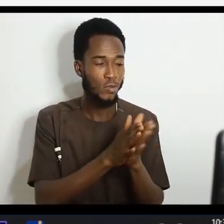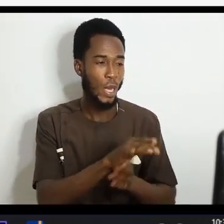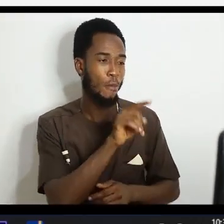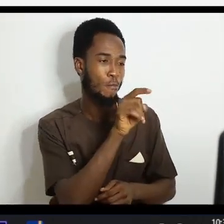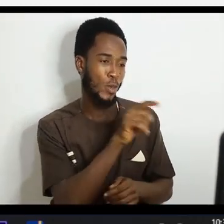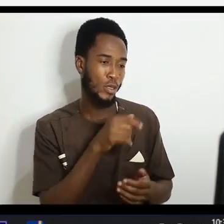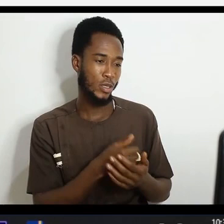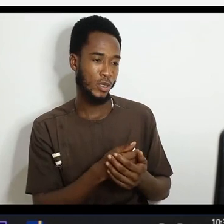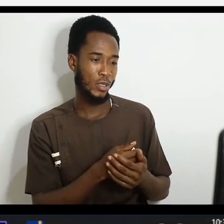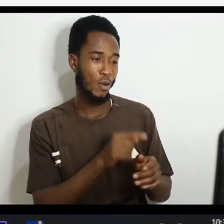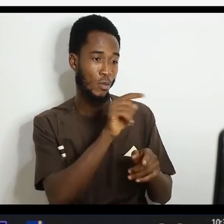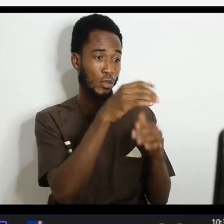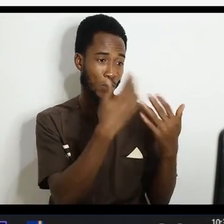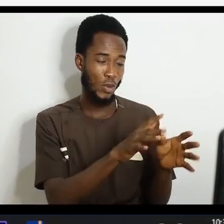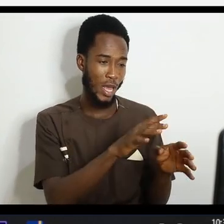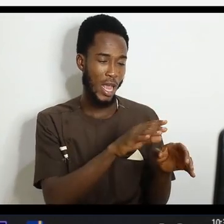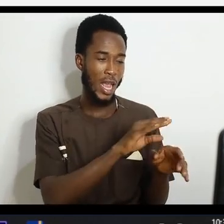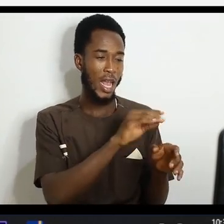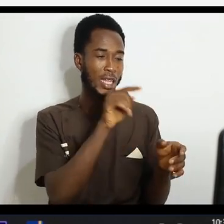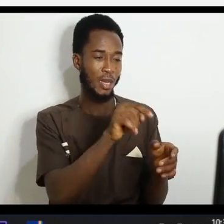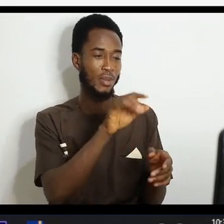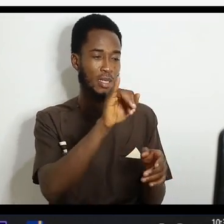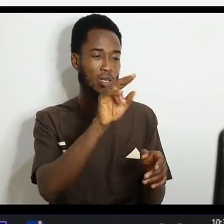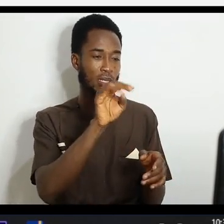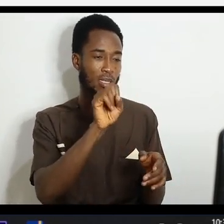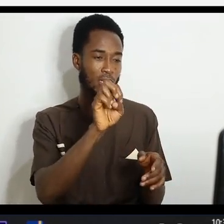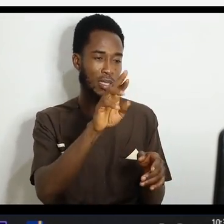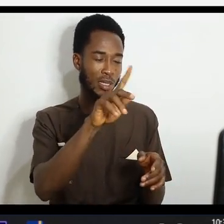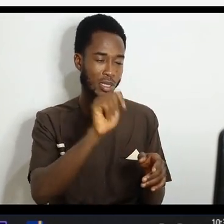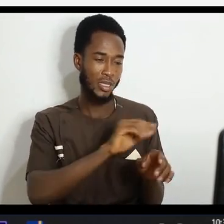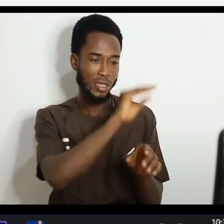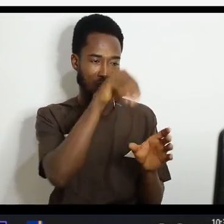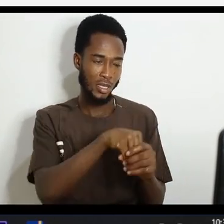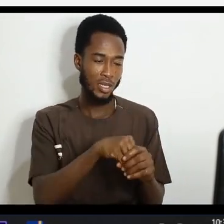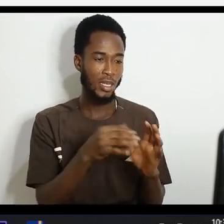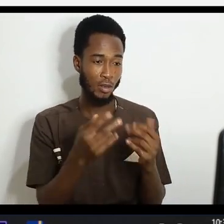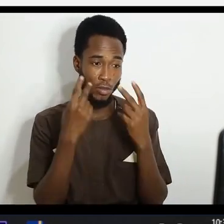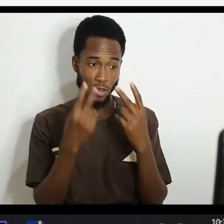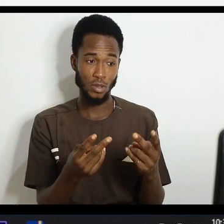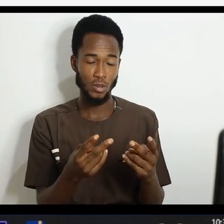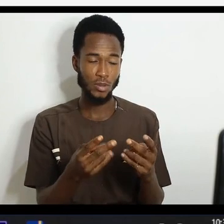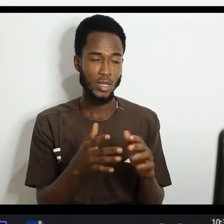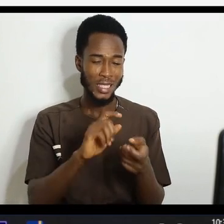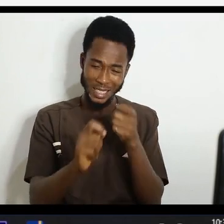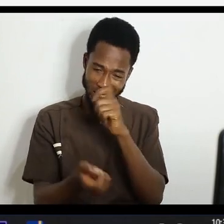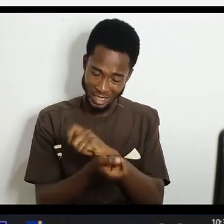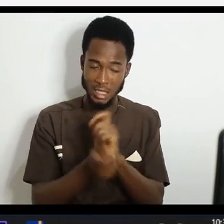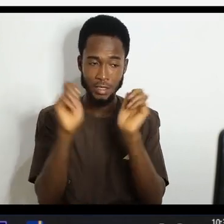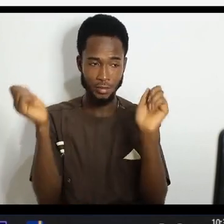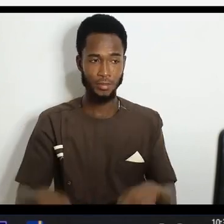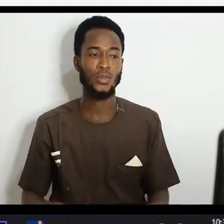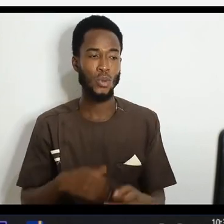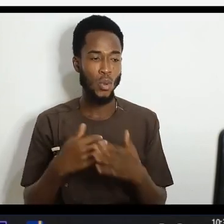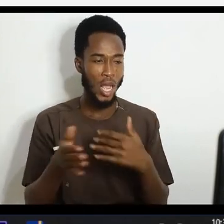you click insert, then the picture will come. So when the picture appears here, you can change the format,